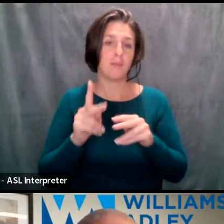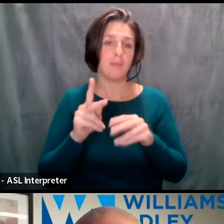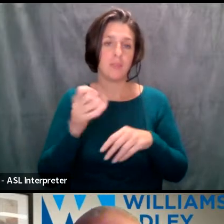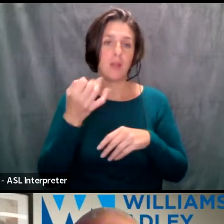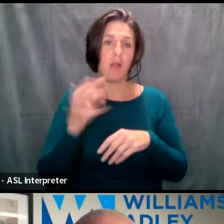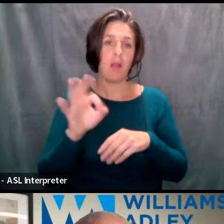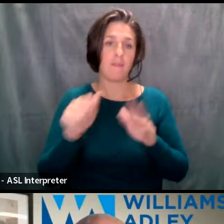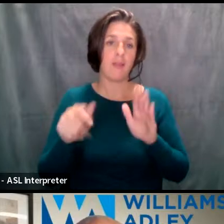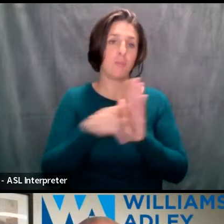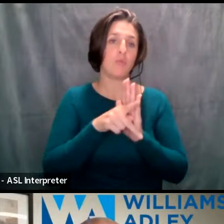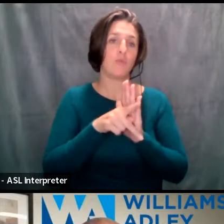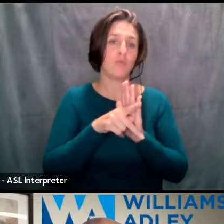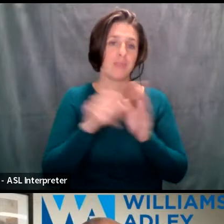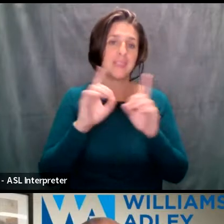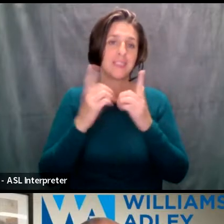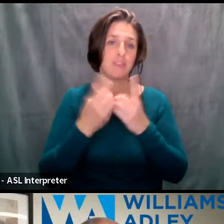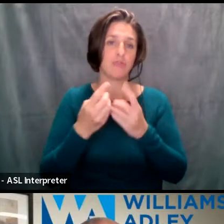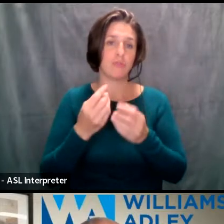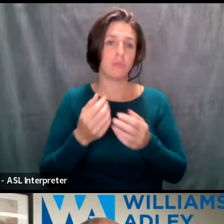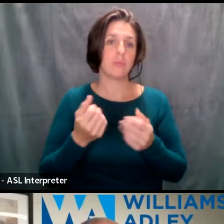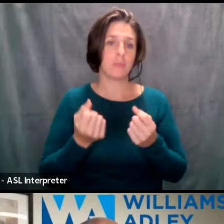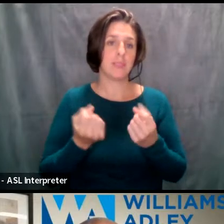approved district expenses.